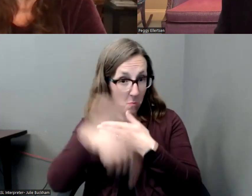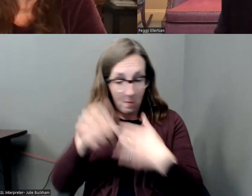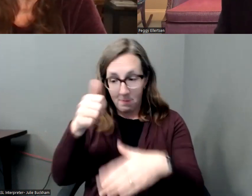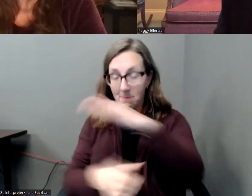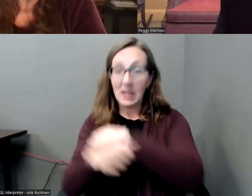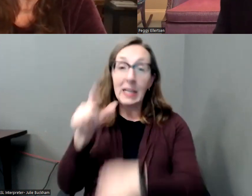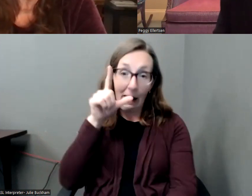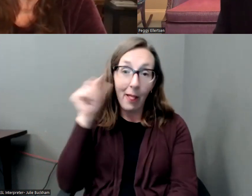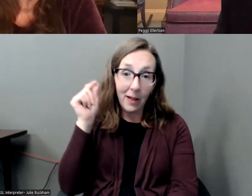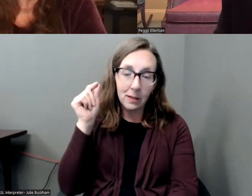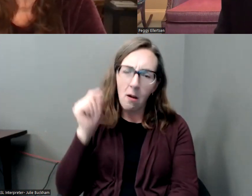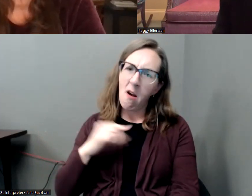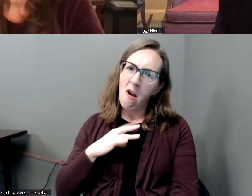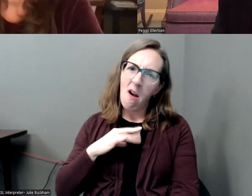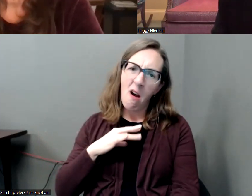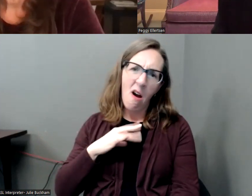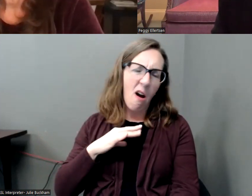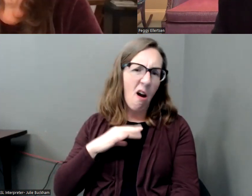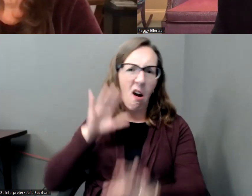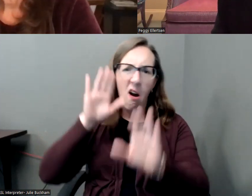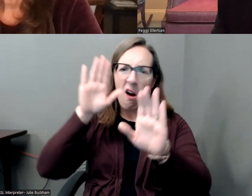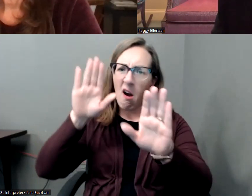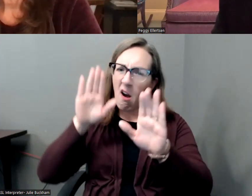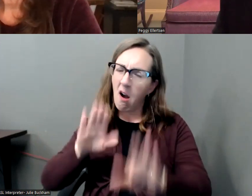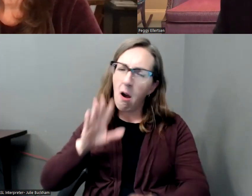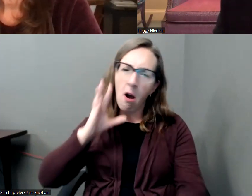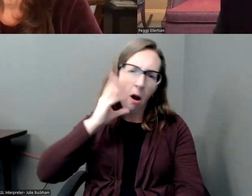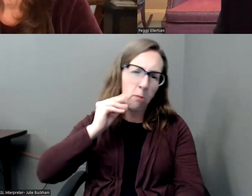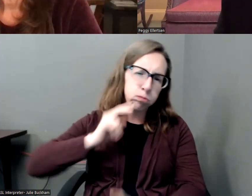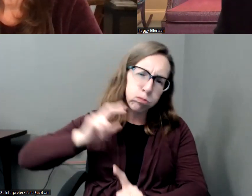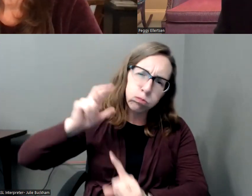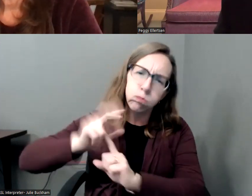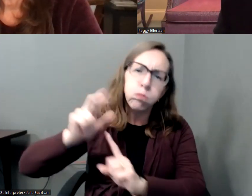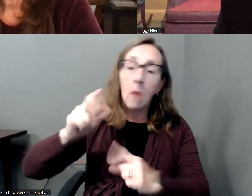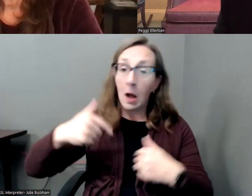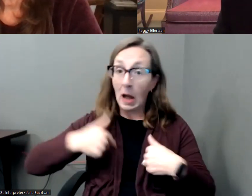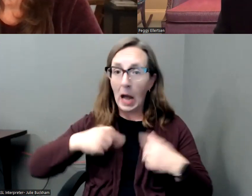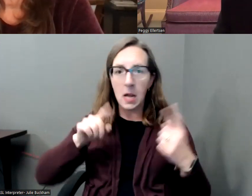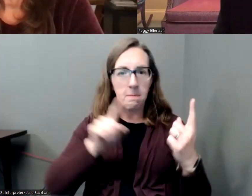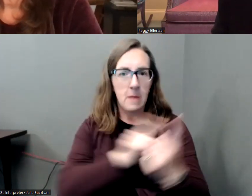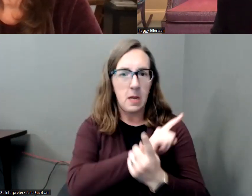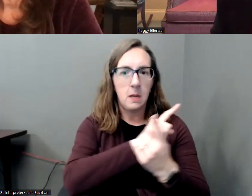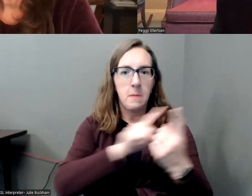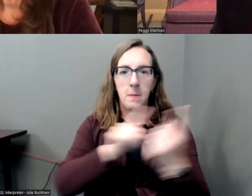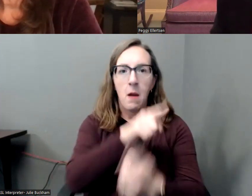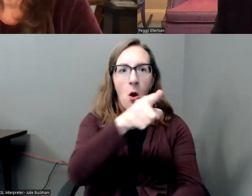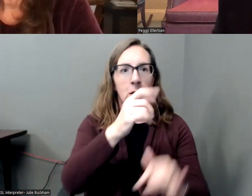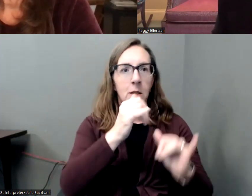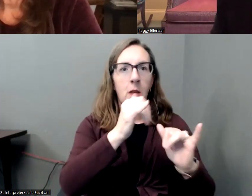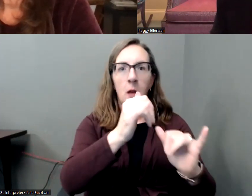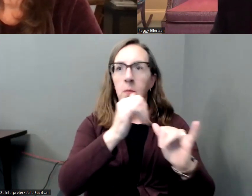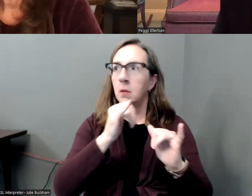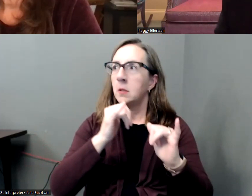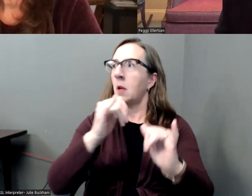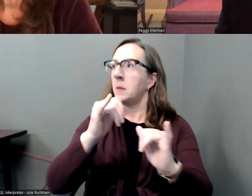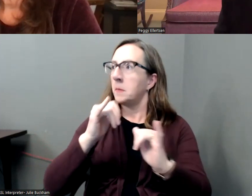truly a remarkable experience during which I met many people just like me who lived with hearing